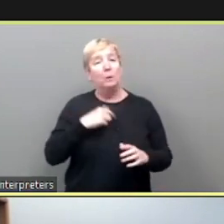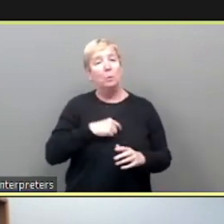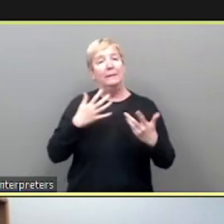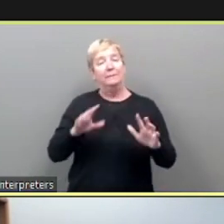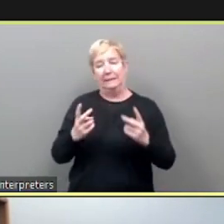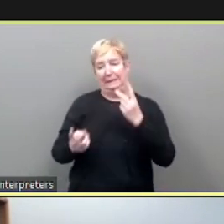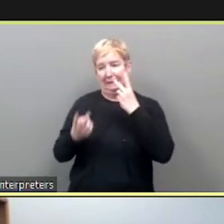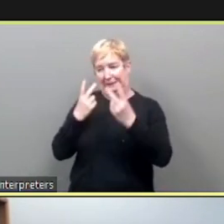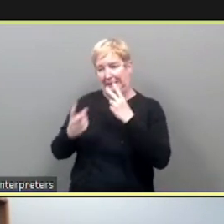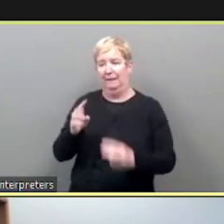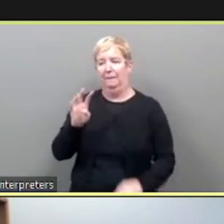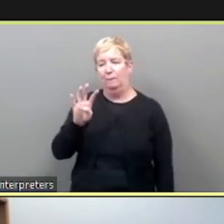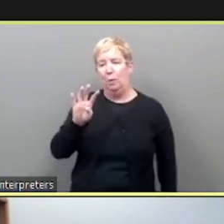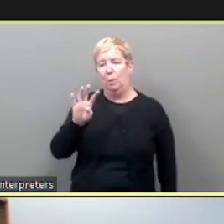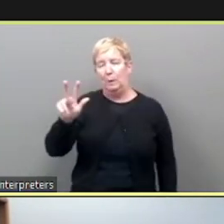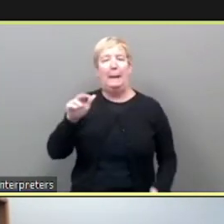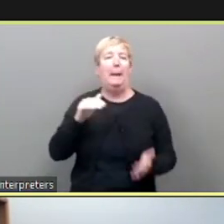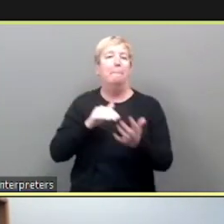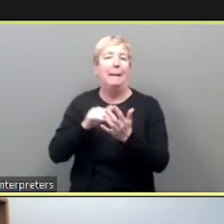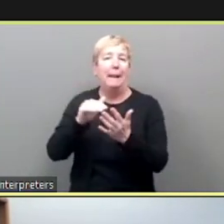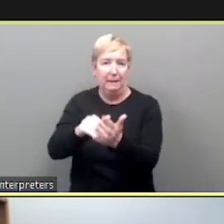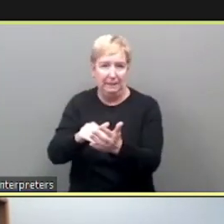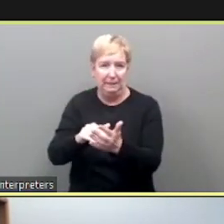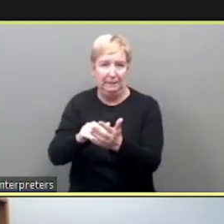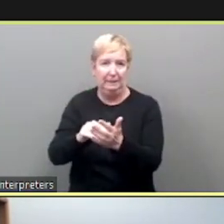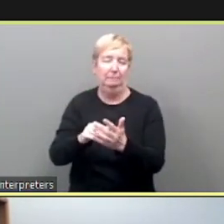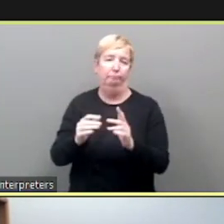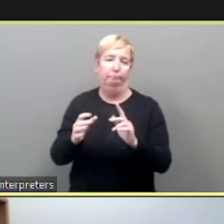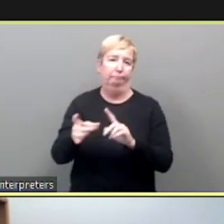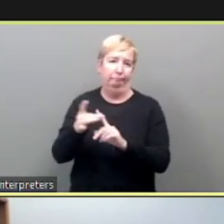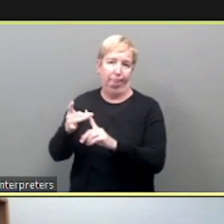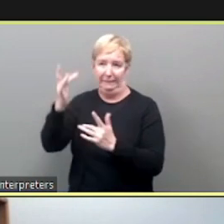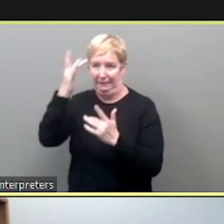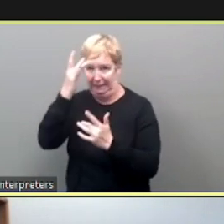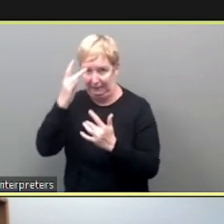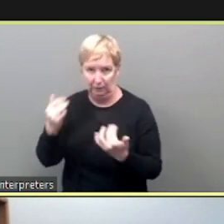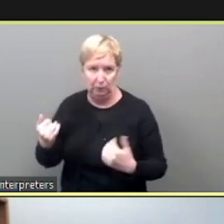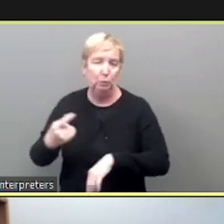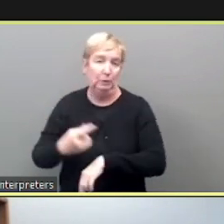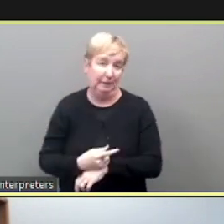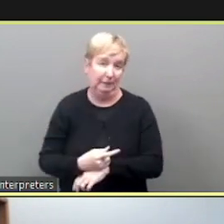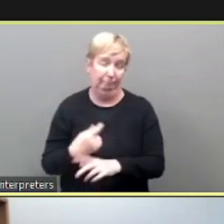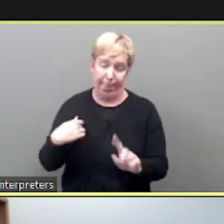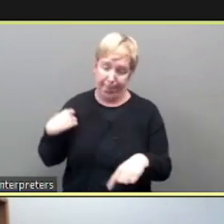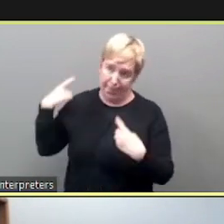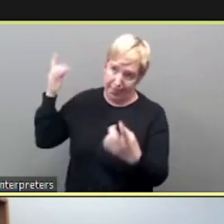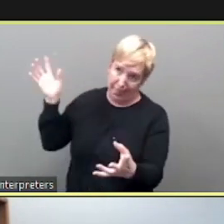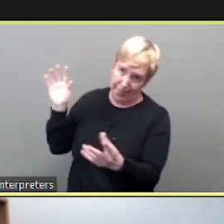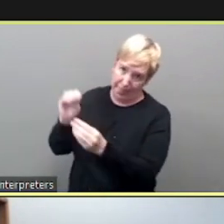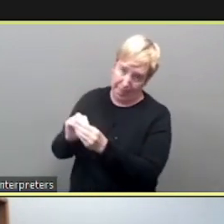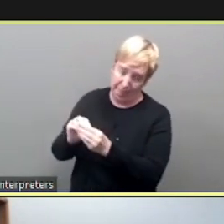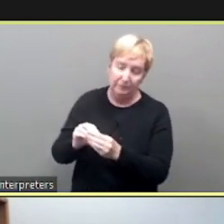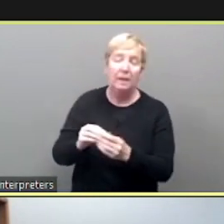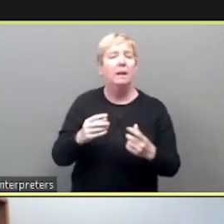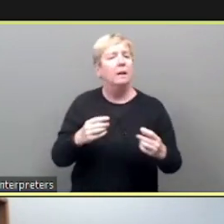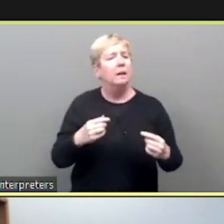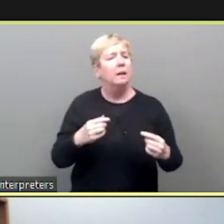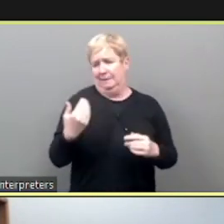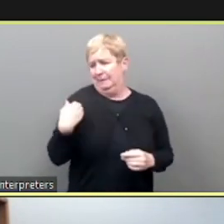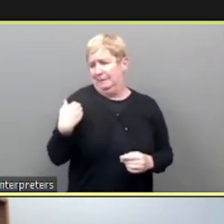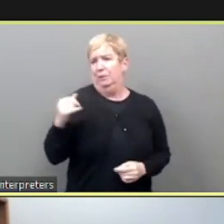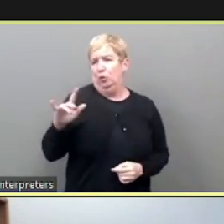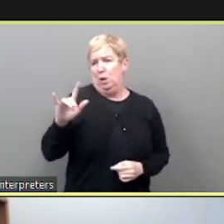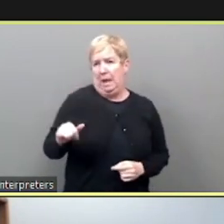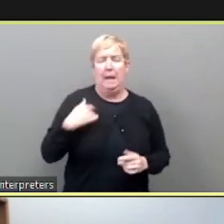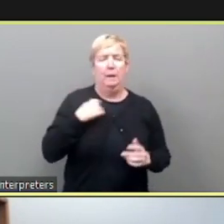million cases to date. So we've been managing this surge in cases, which began in July.